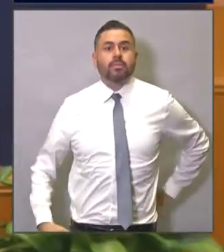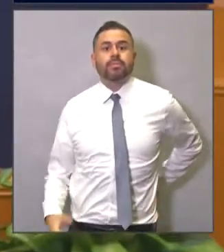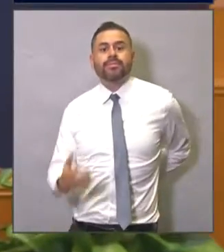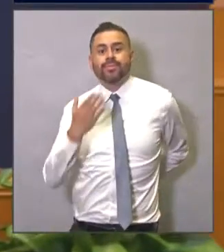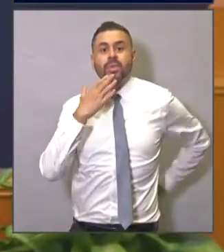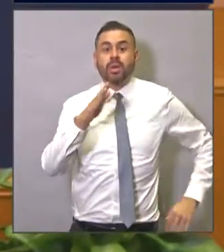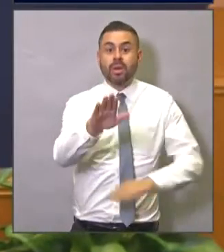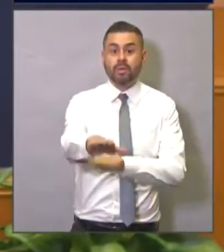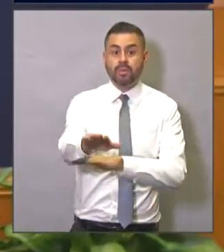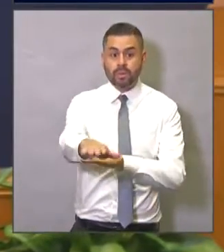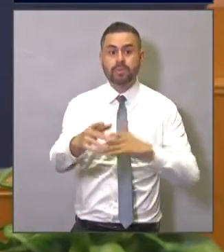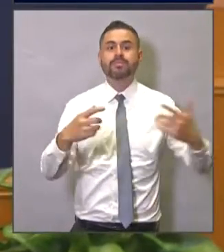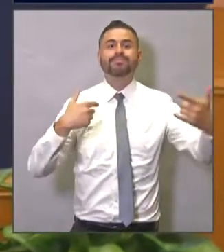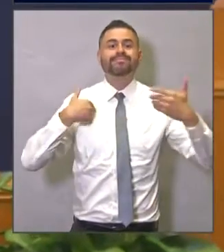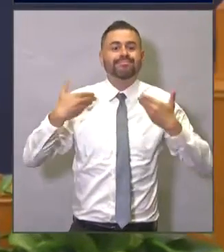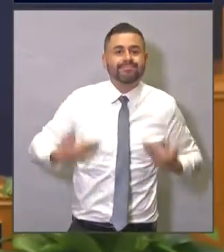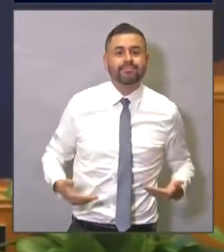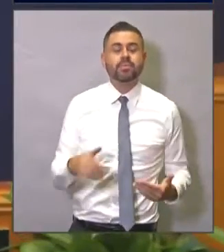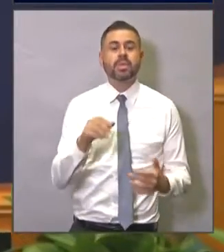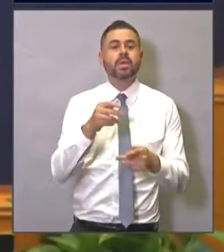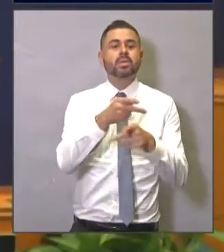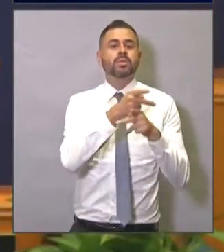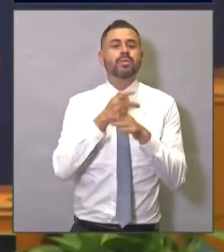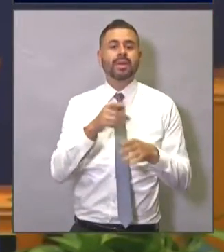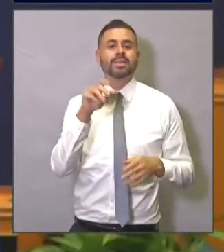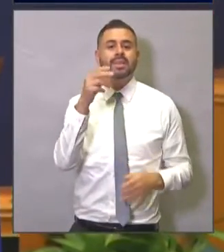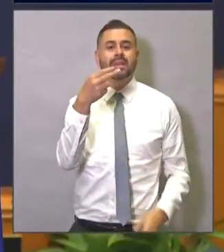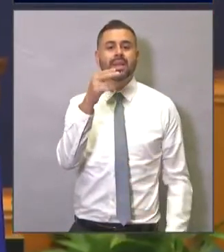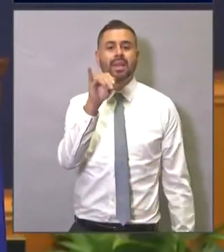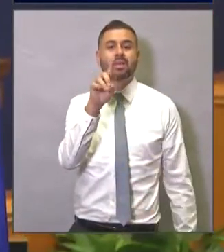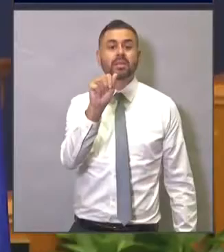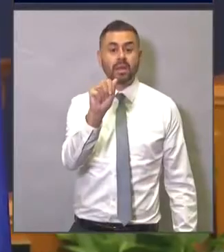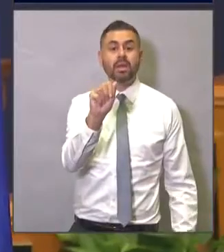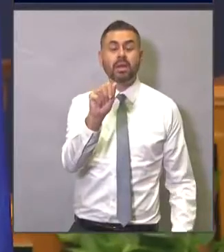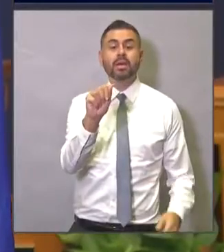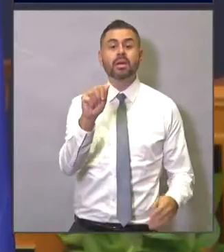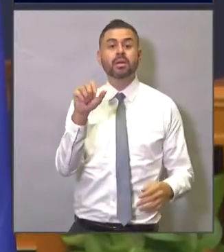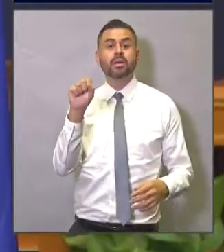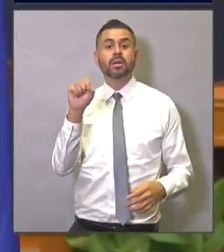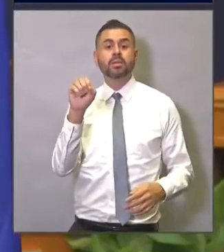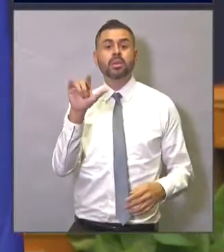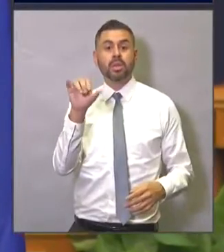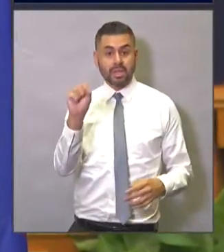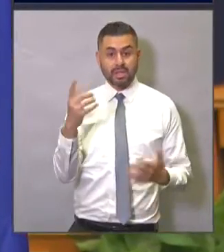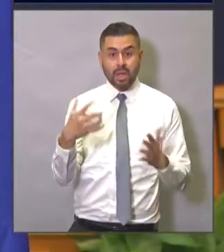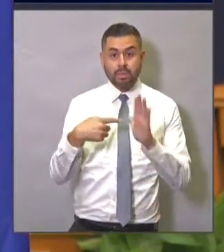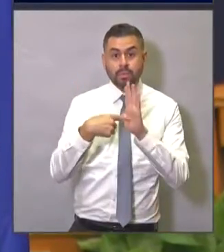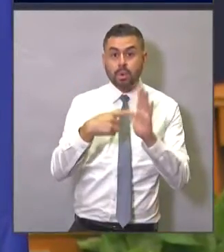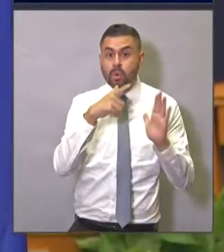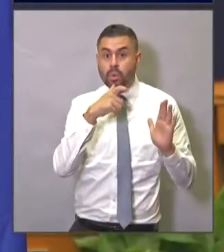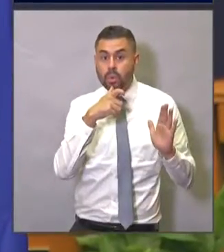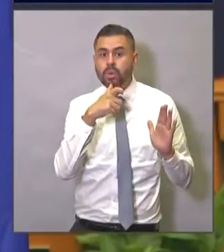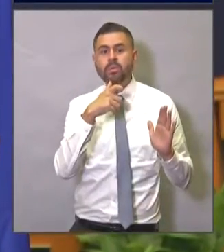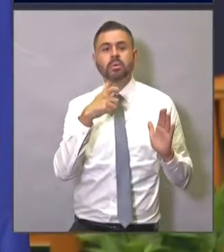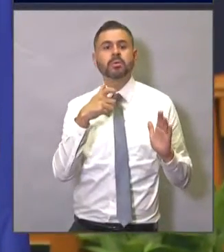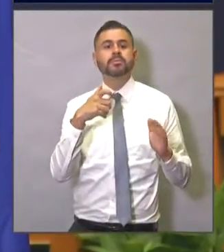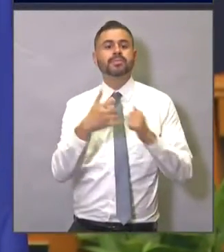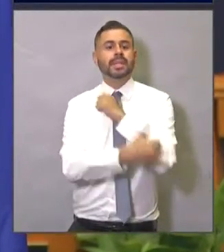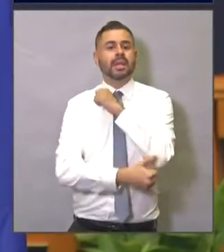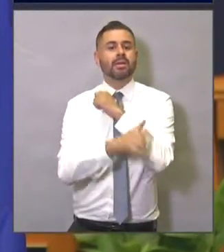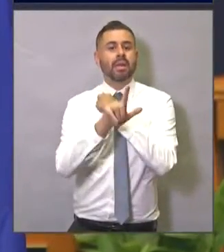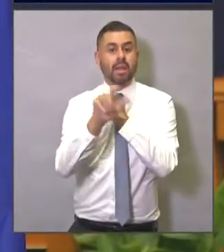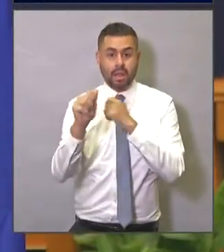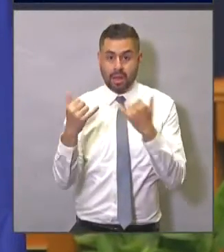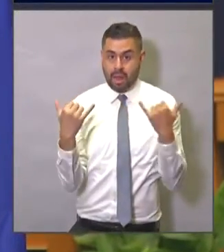Buenas tardes, soy la supervisora Hilda Solis, representando el Condado de Los Ángeles. Comenzamos